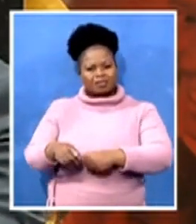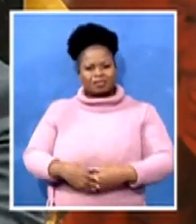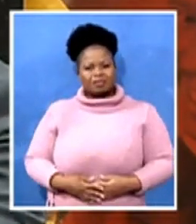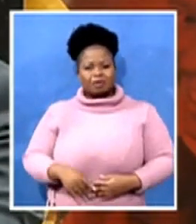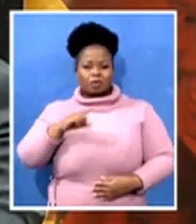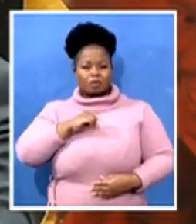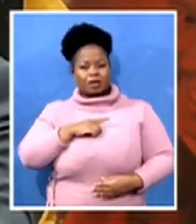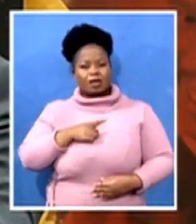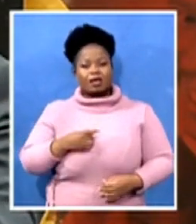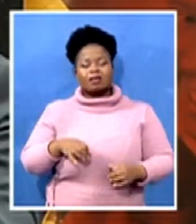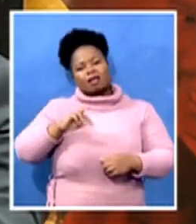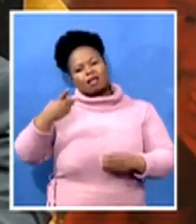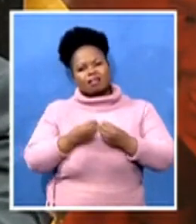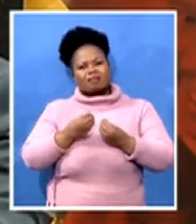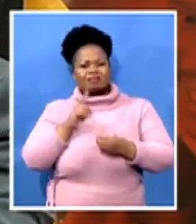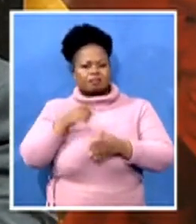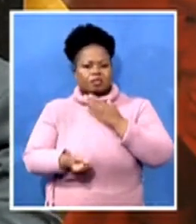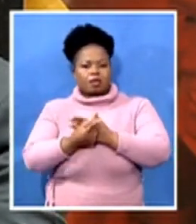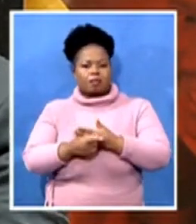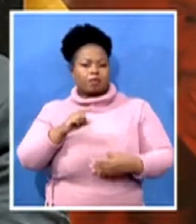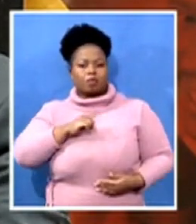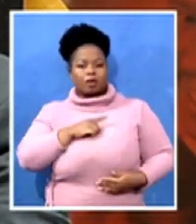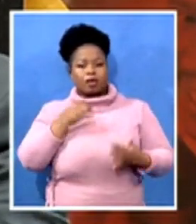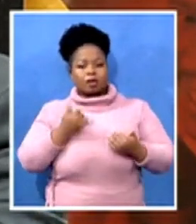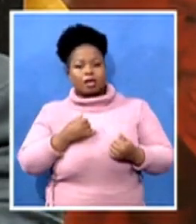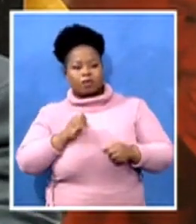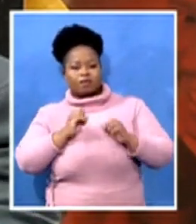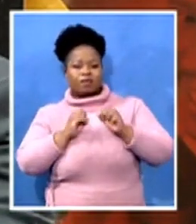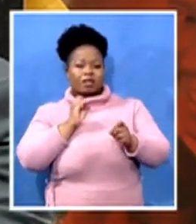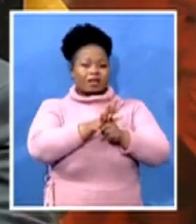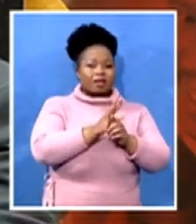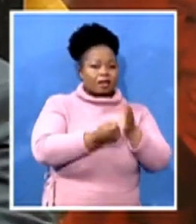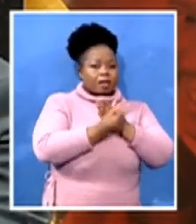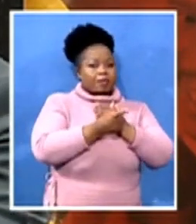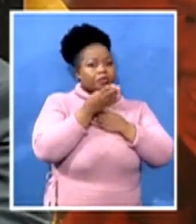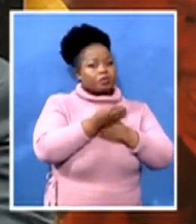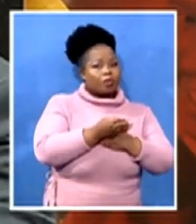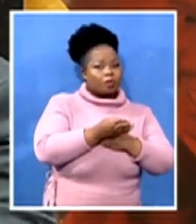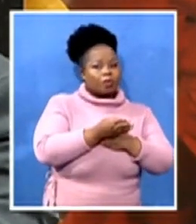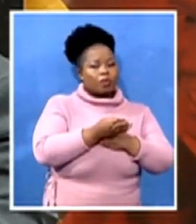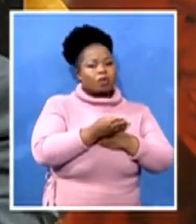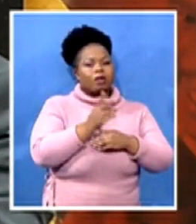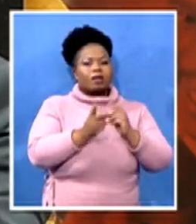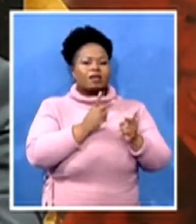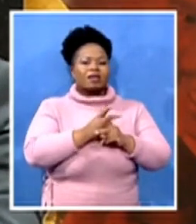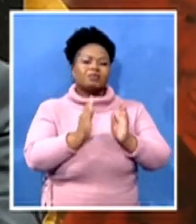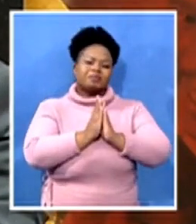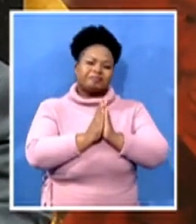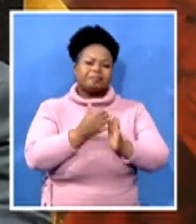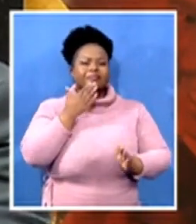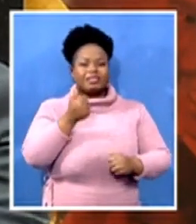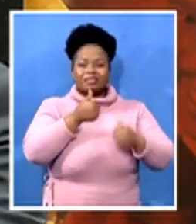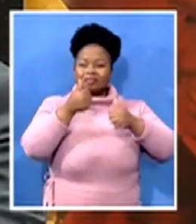kuthe kwachaphazeleka apho okokuba kuzodicontaminathwa. Siyabacela abaphathi bezibhedlele njengabaphathi